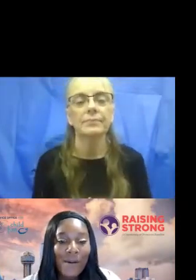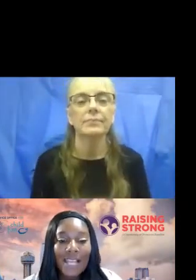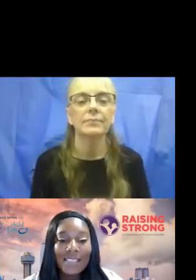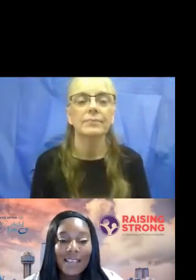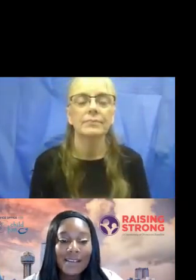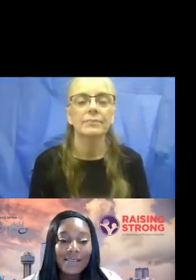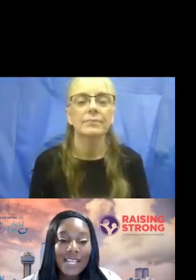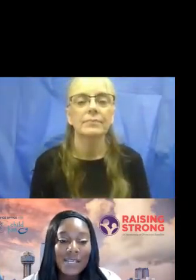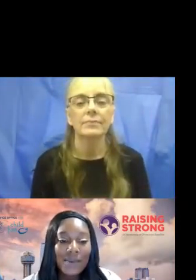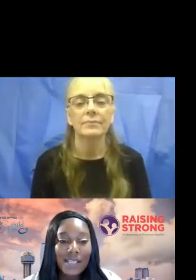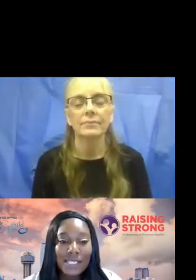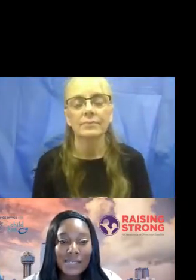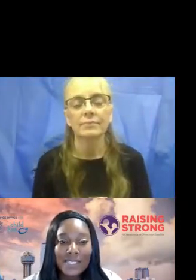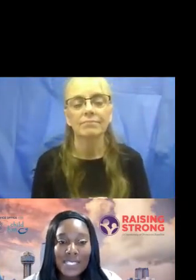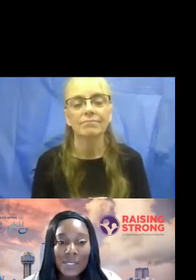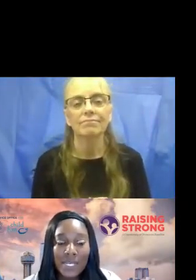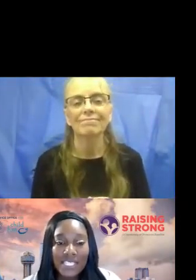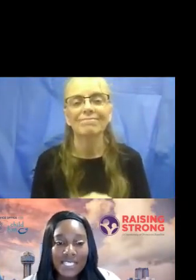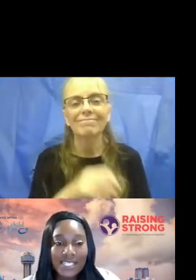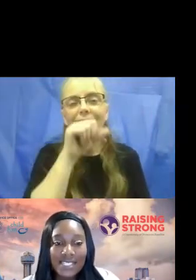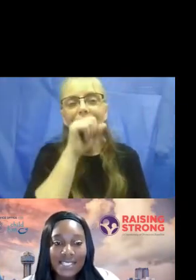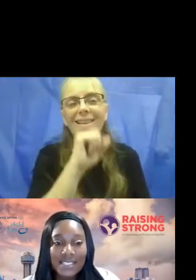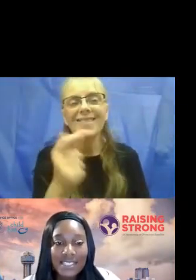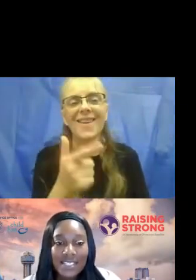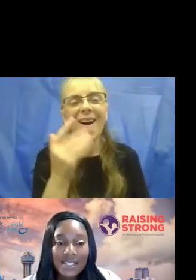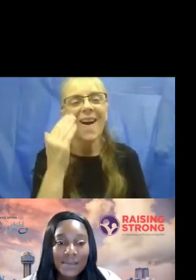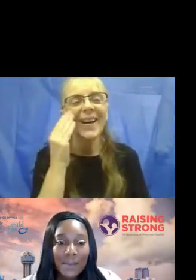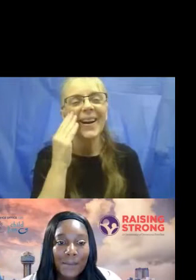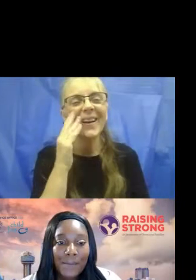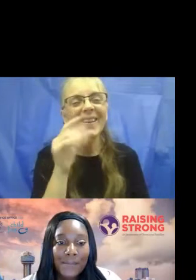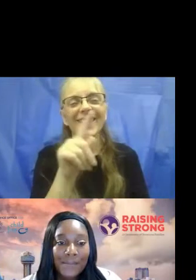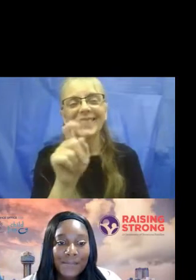Oh, I love that you all are knowing these questions.